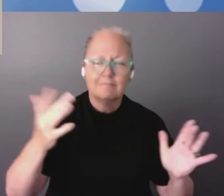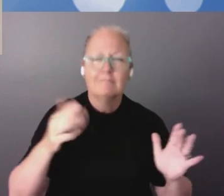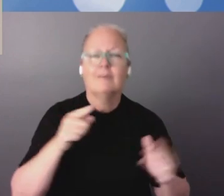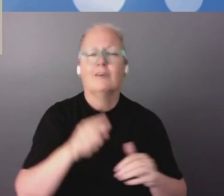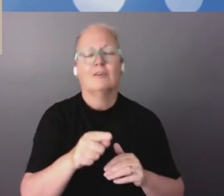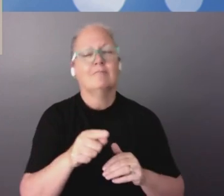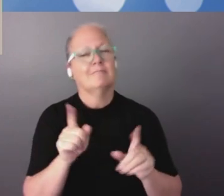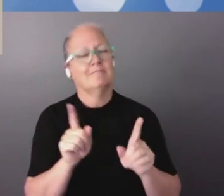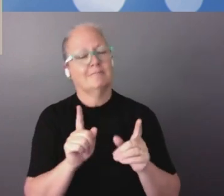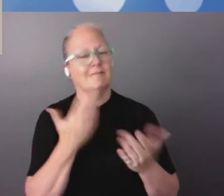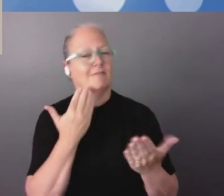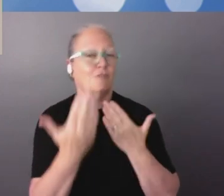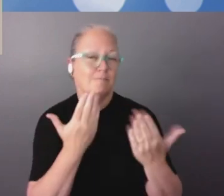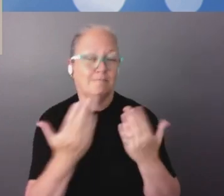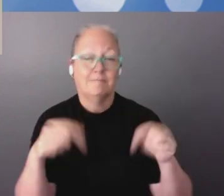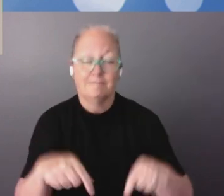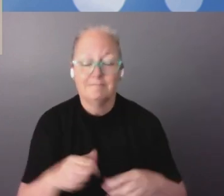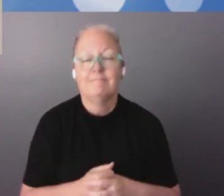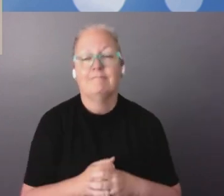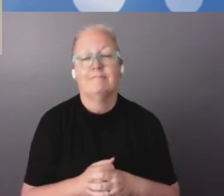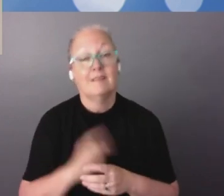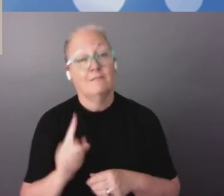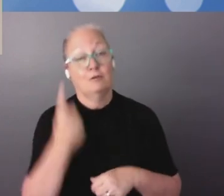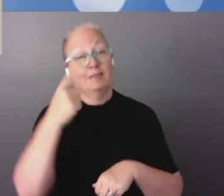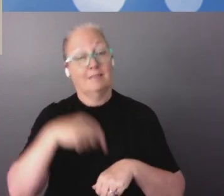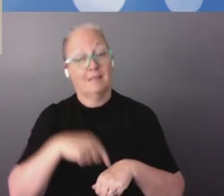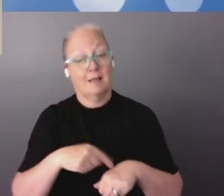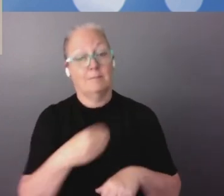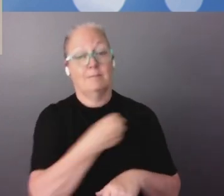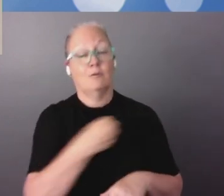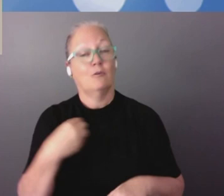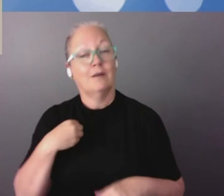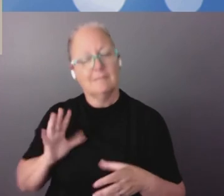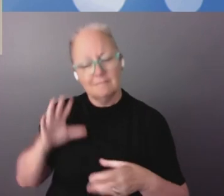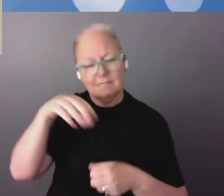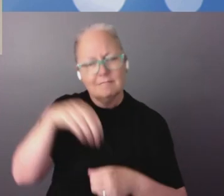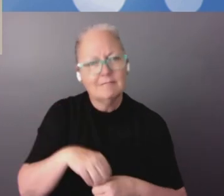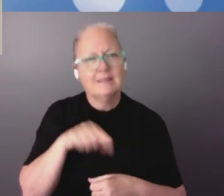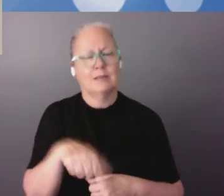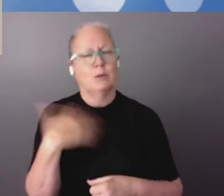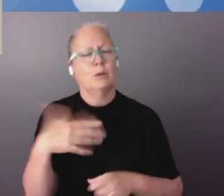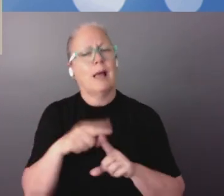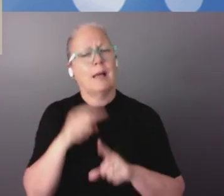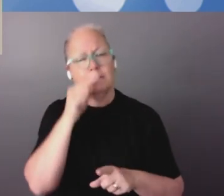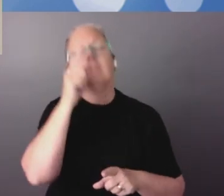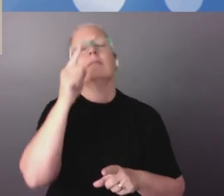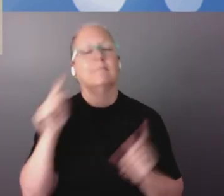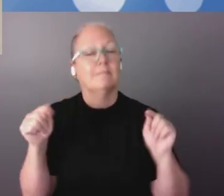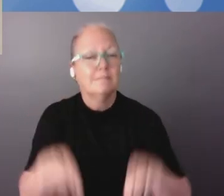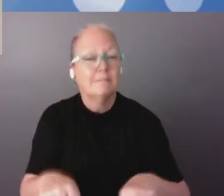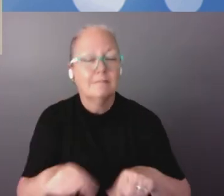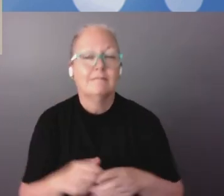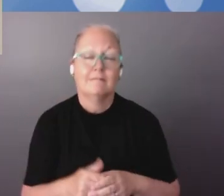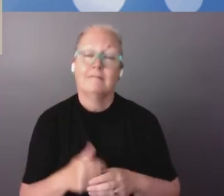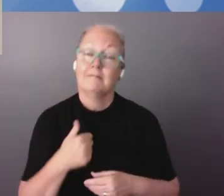It is for the first time that Poland is hosting this prestigious event. I am very proud that this is a